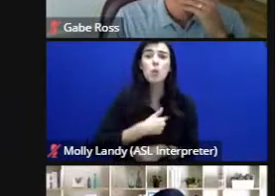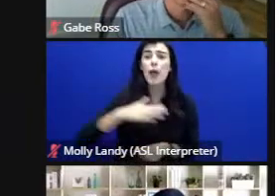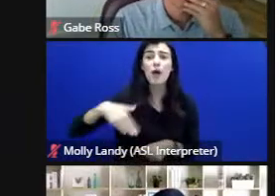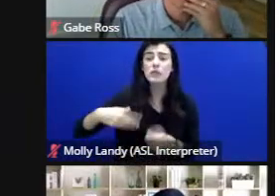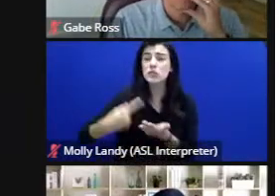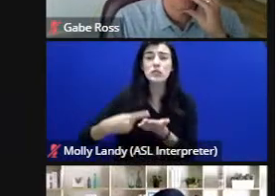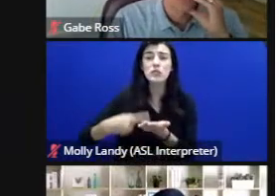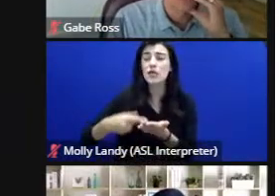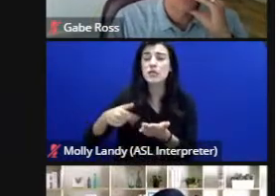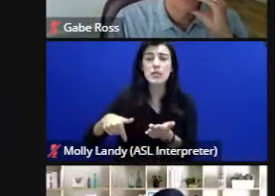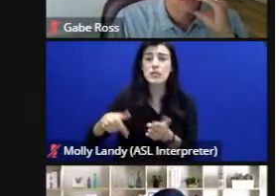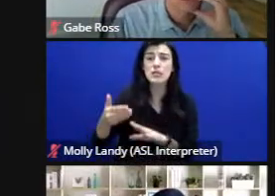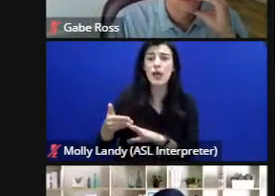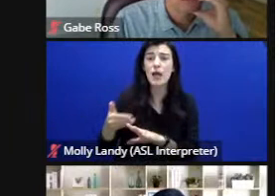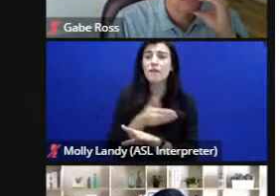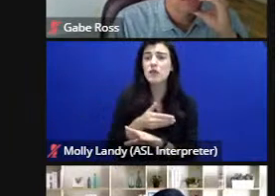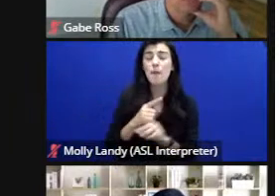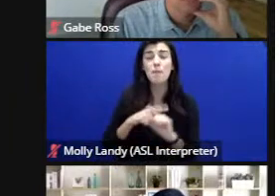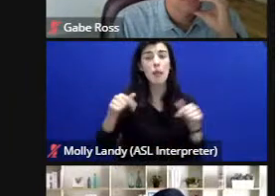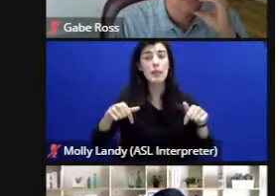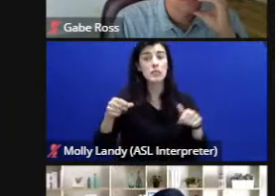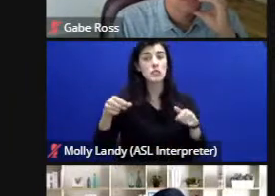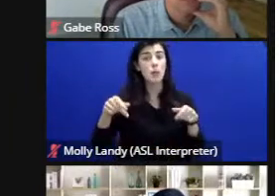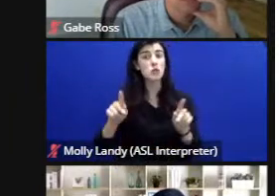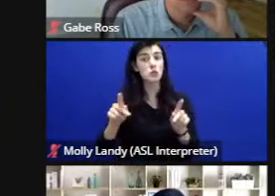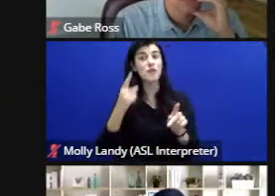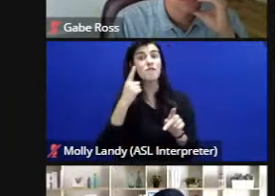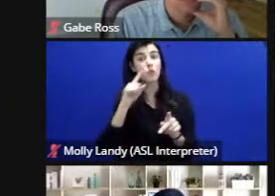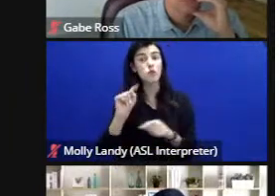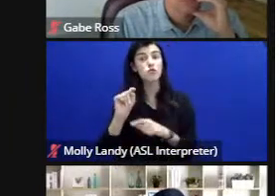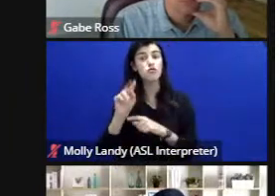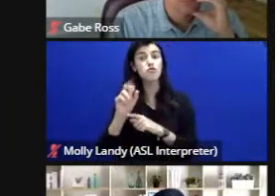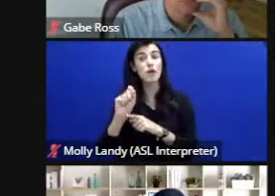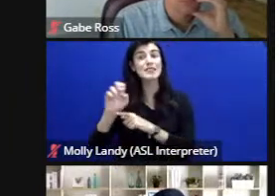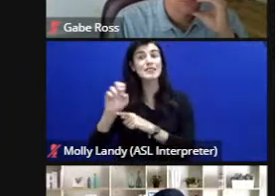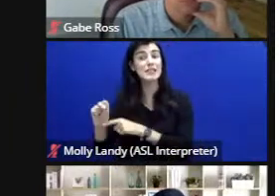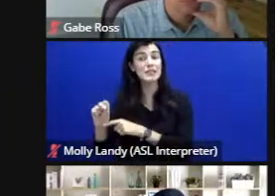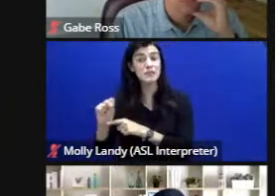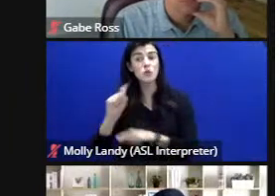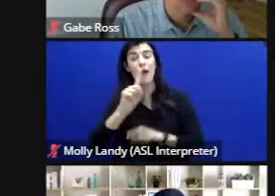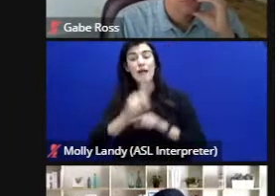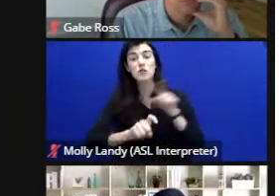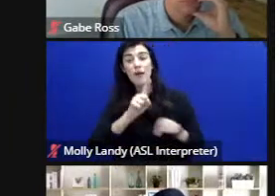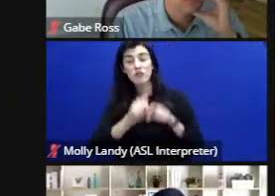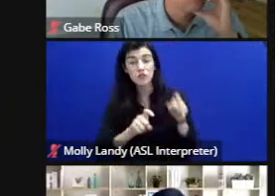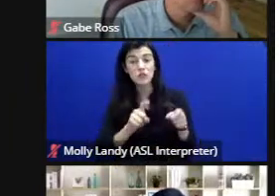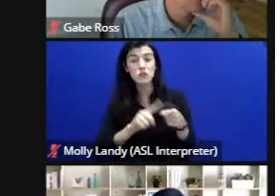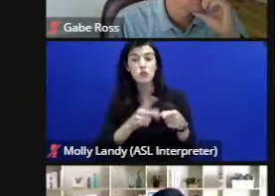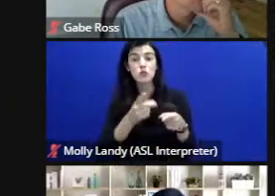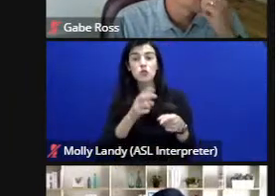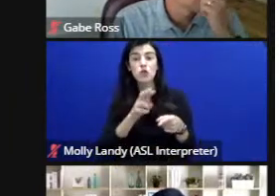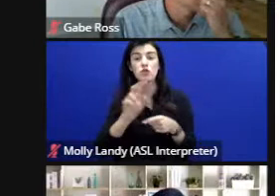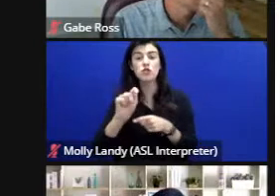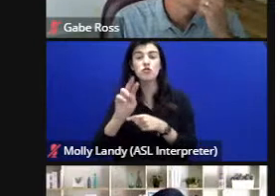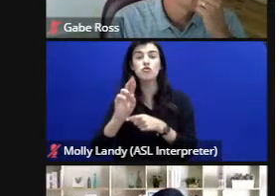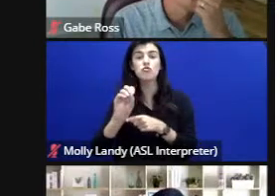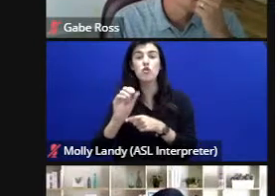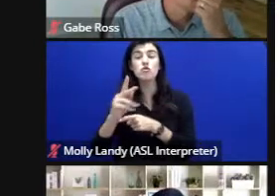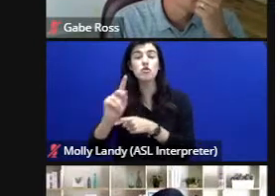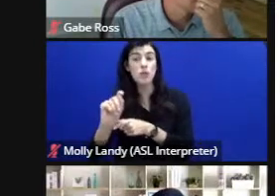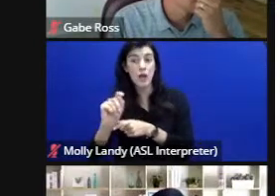an opportunity for trustees to ask the questions of Dr. Trochet. May we allow that time?